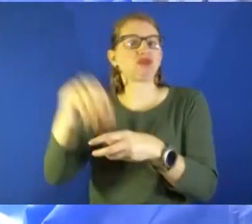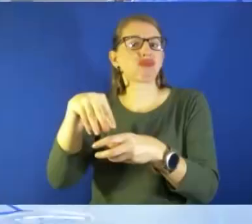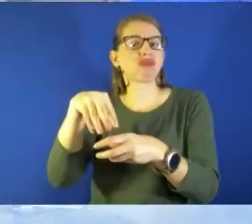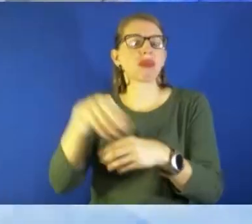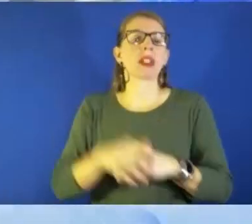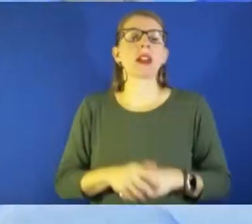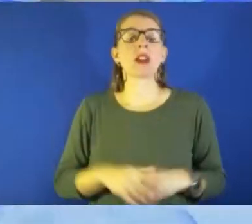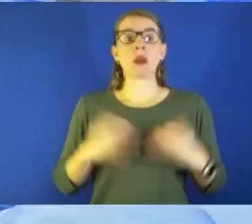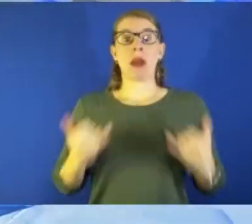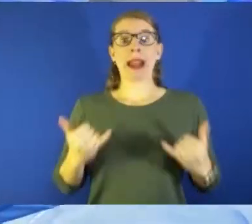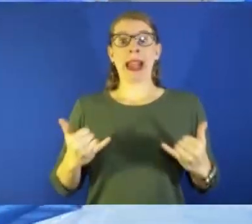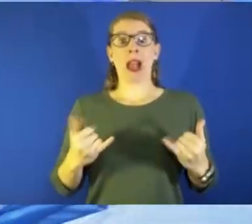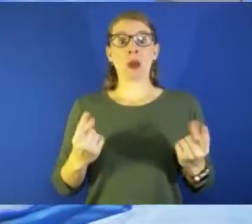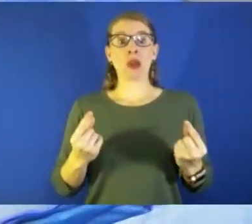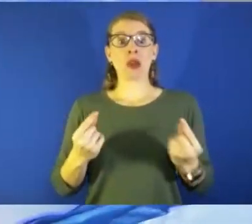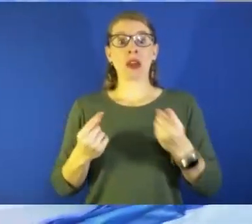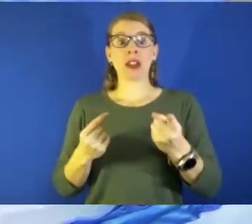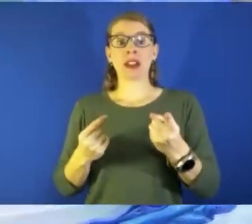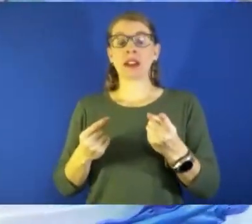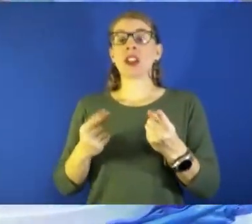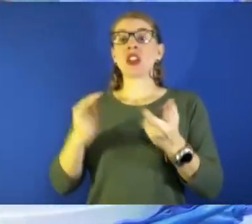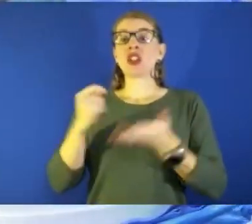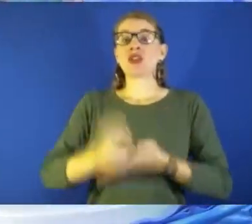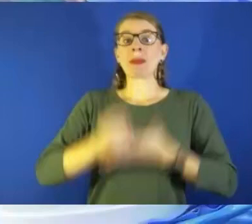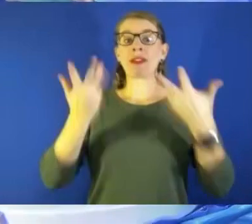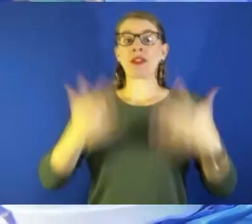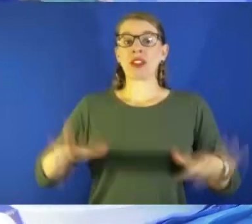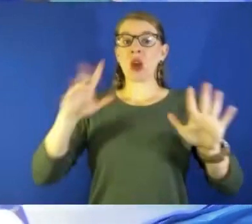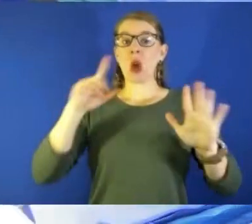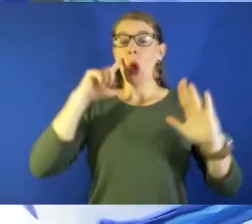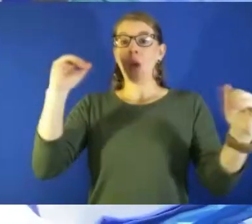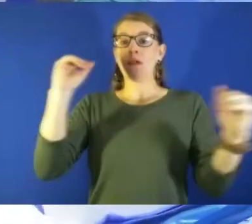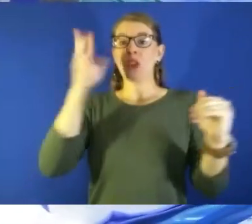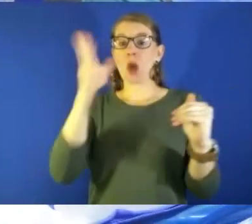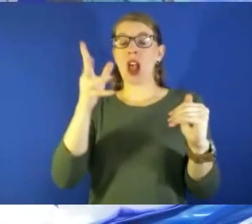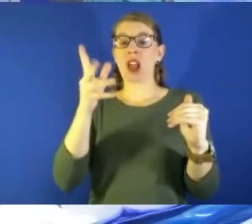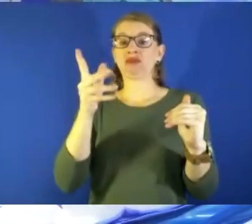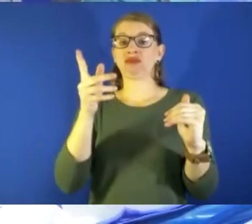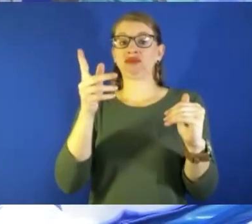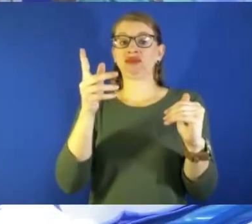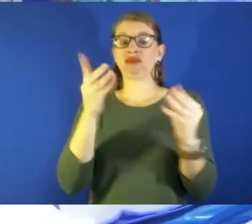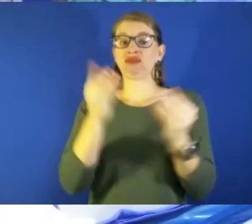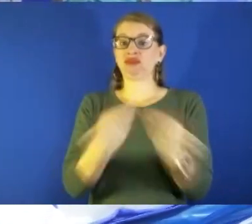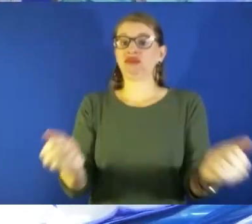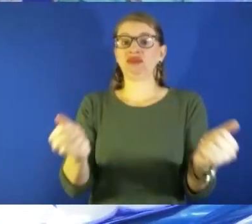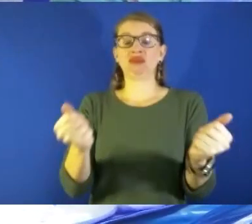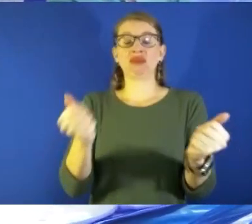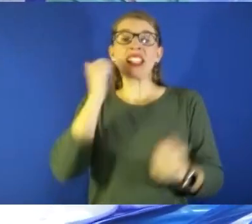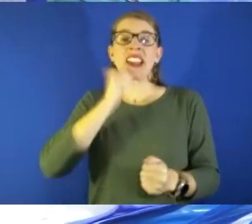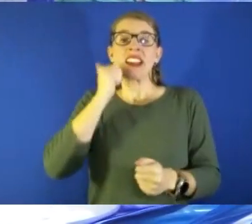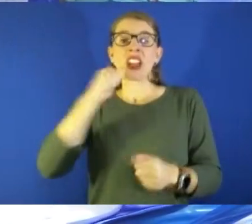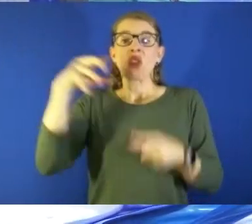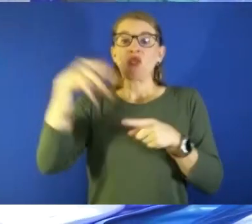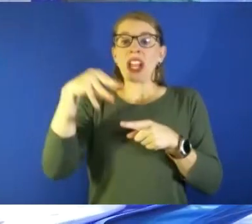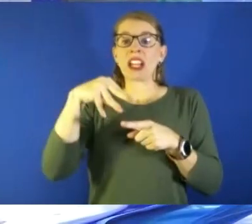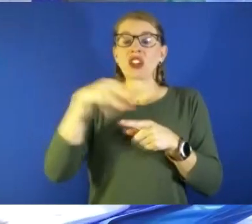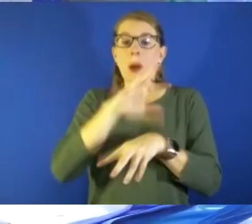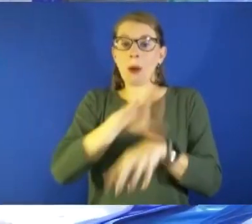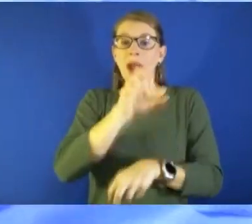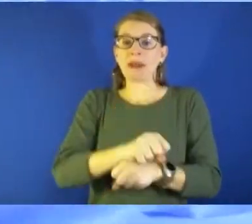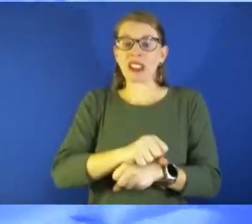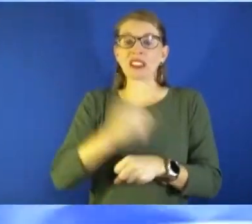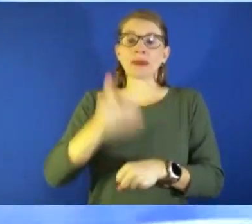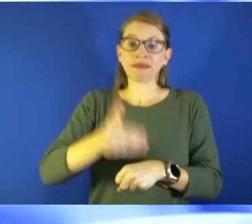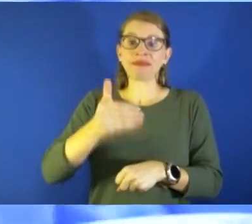now, once they do this treatment, will hopefully eliminate any need for those daily radiation appointments that we